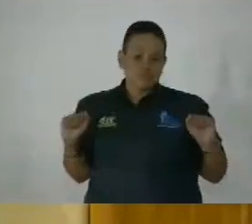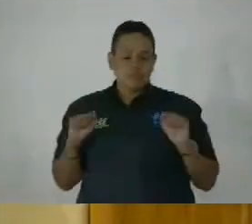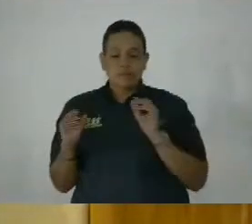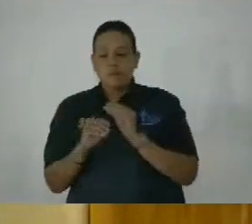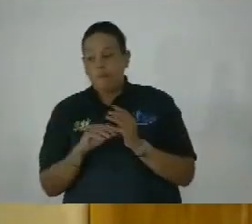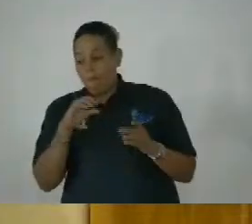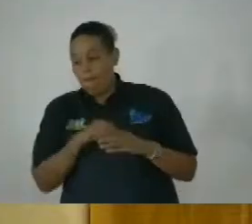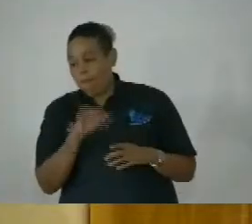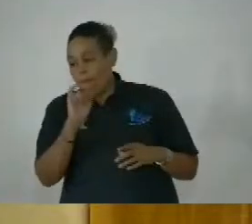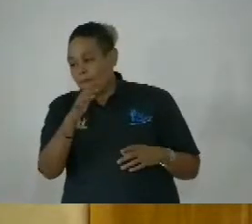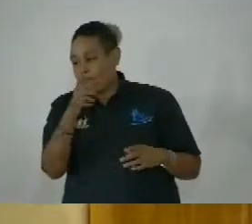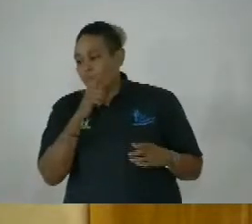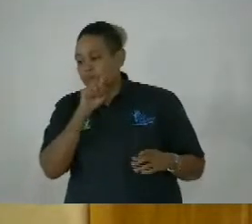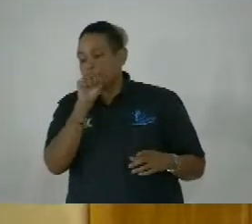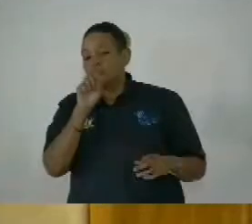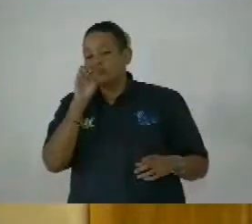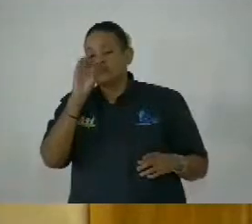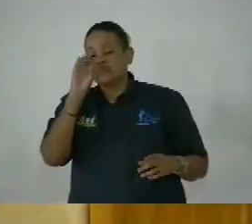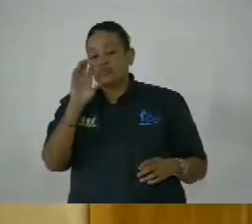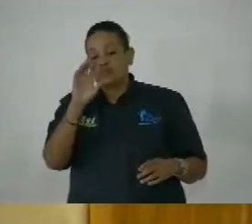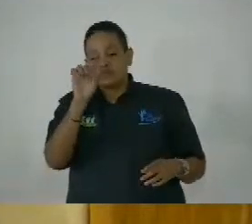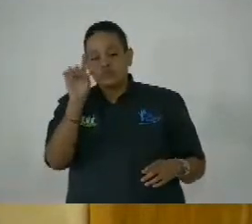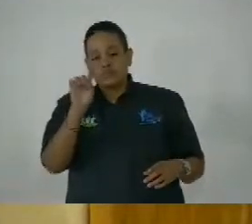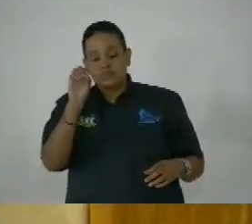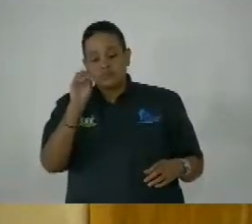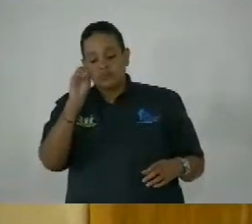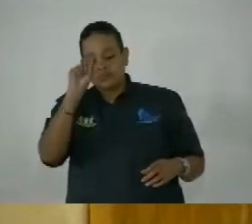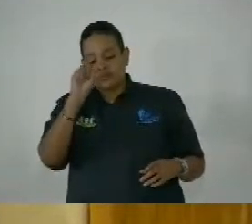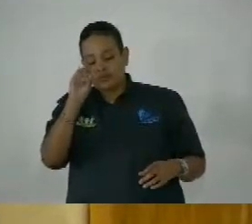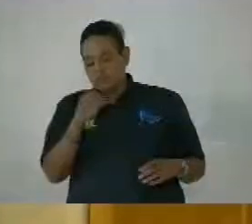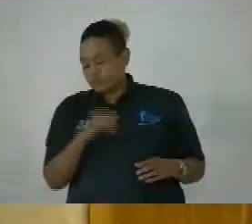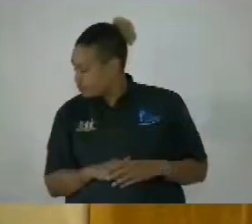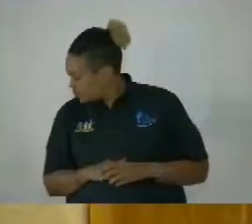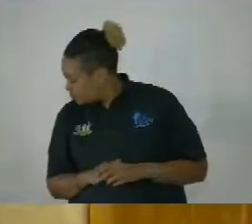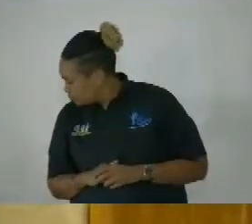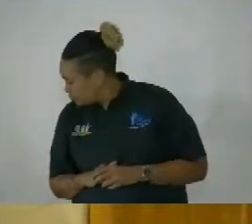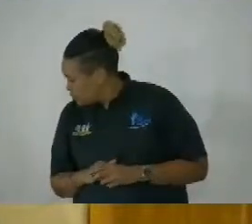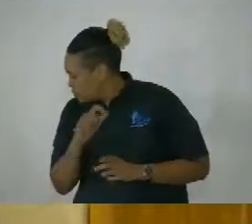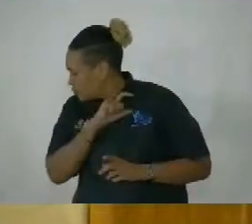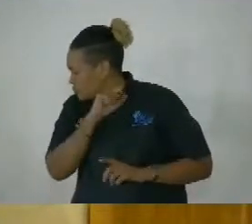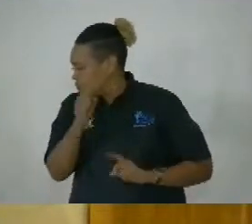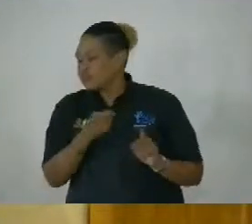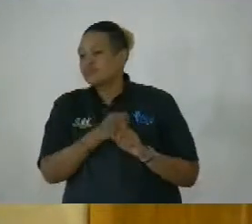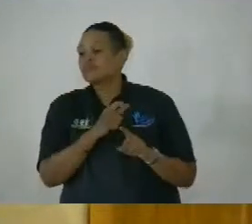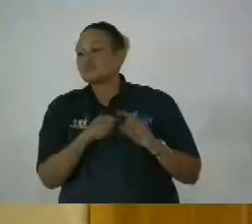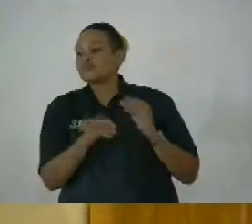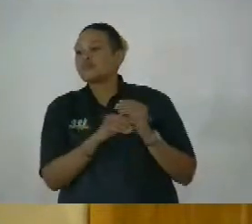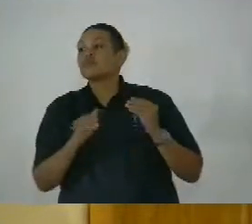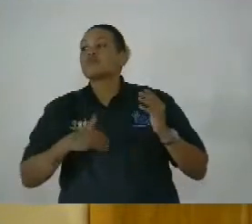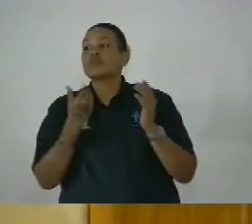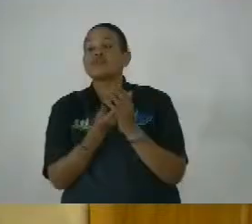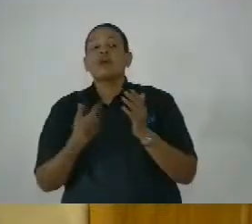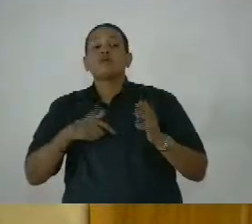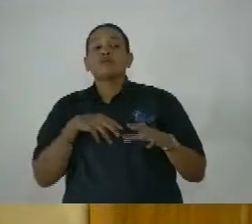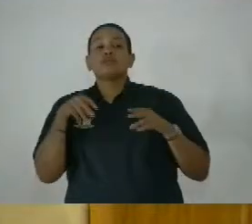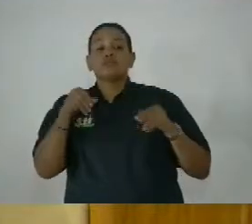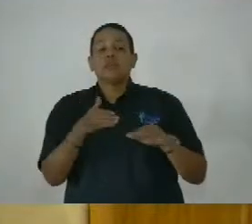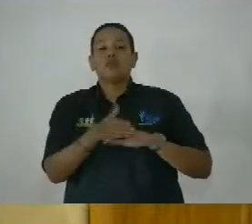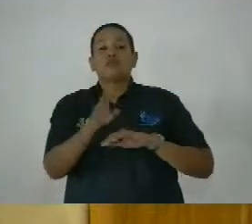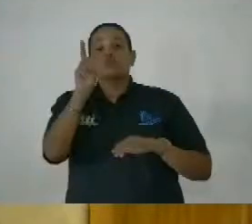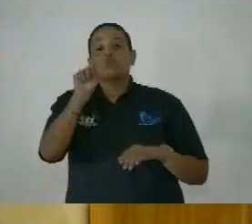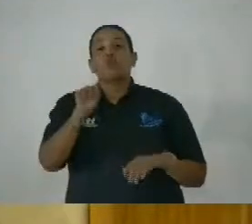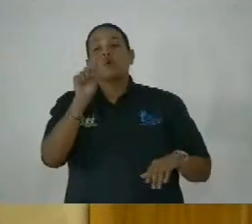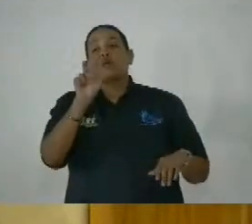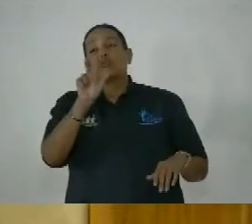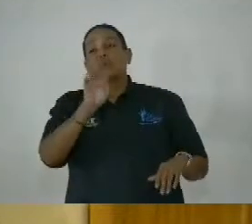of course, the zone of special operation, they made a police impact, but there's also the fact that we are spending over $2.13